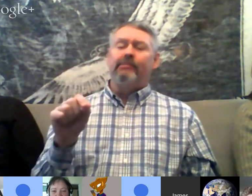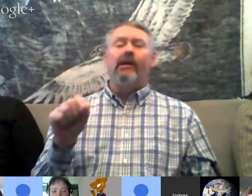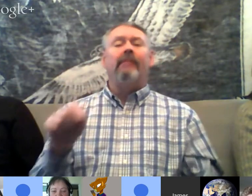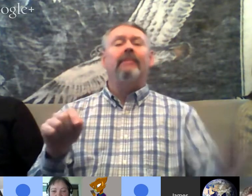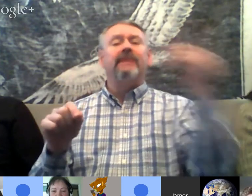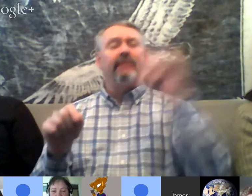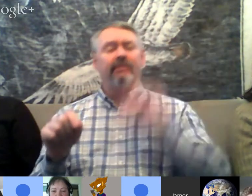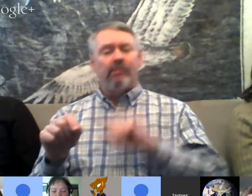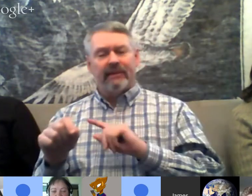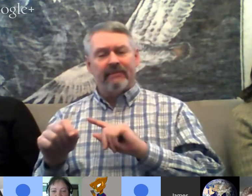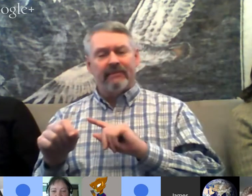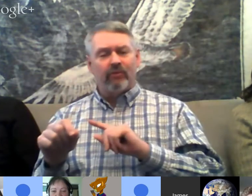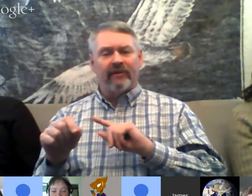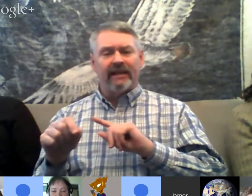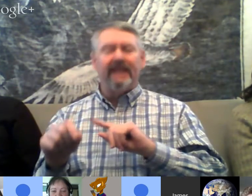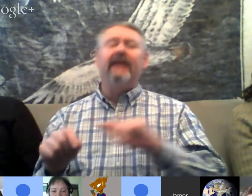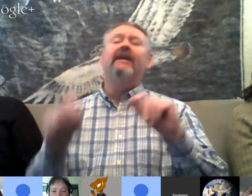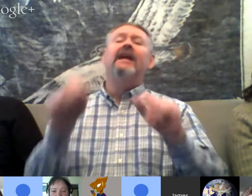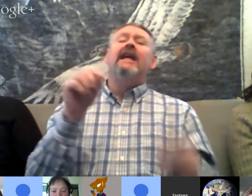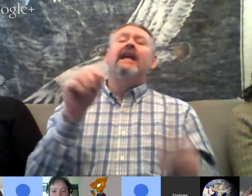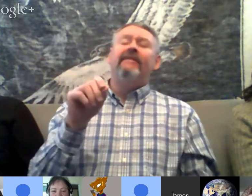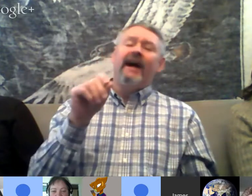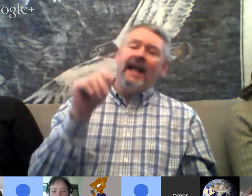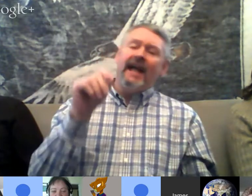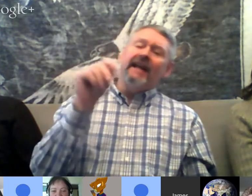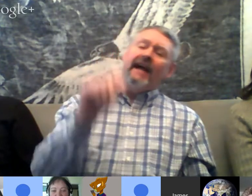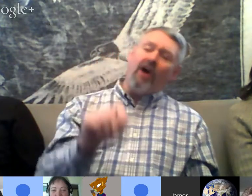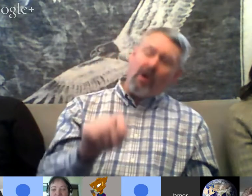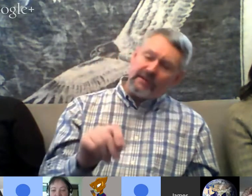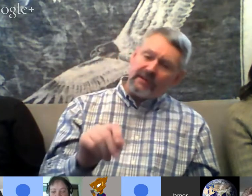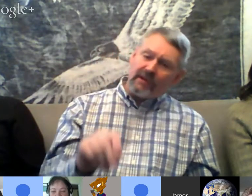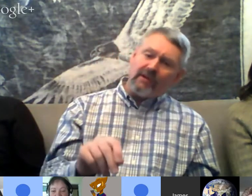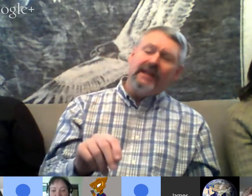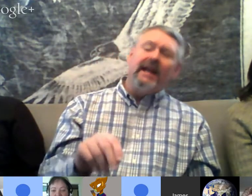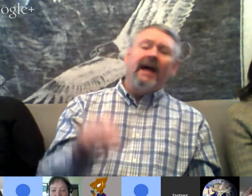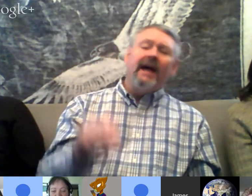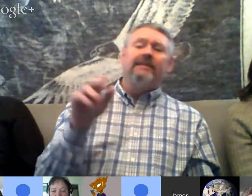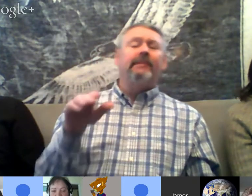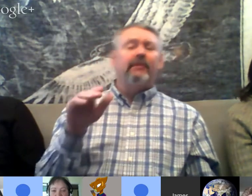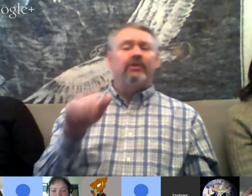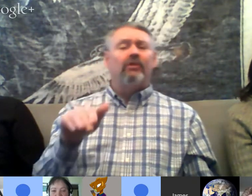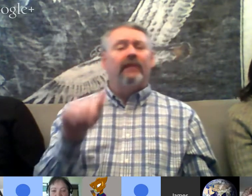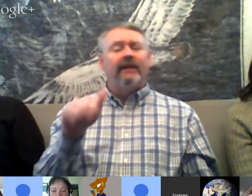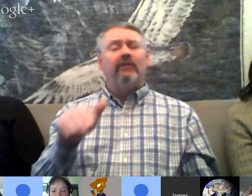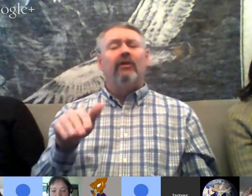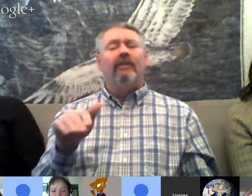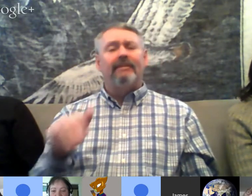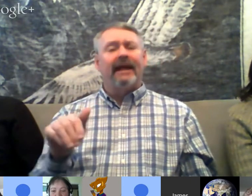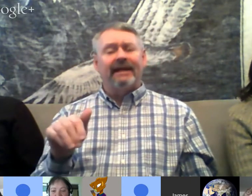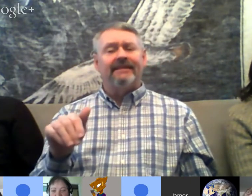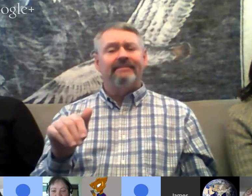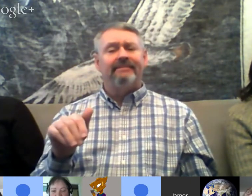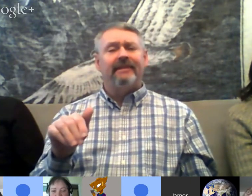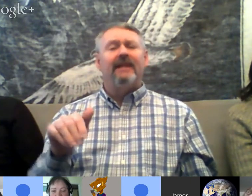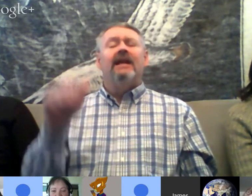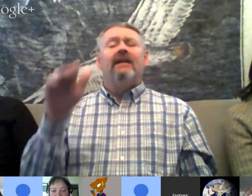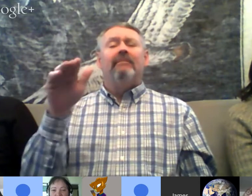see problems, I report them to Girk Fitneer. And I also am a spiritual leader on my